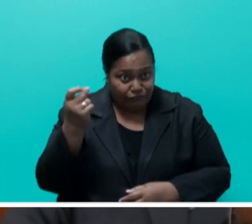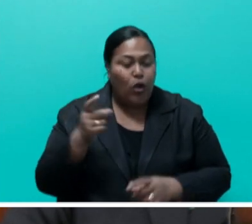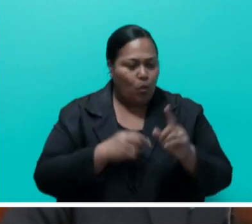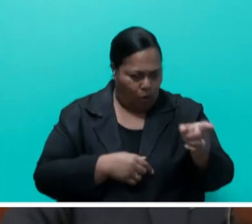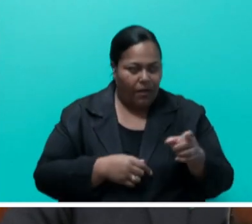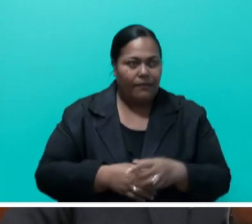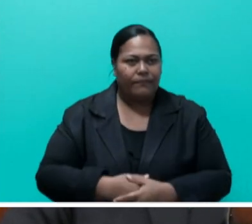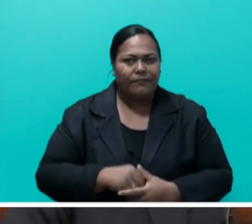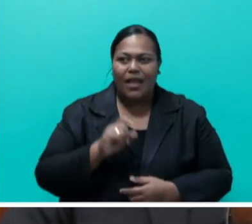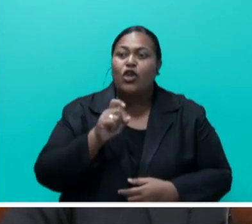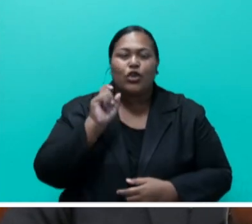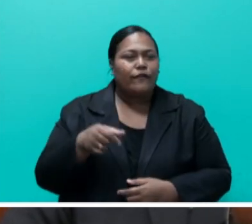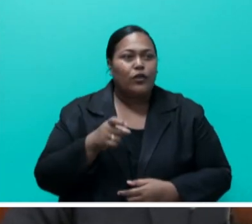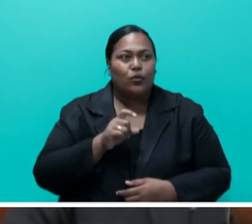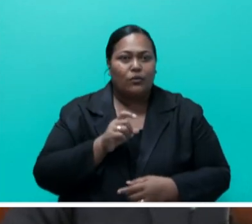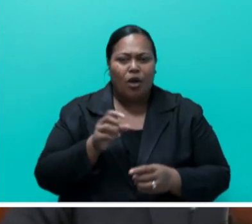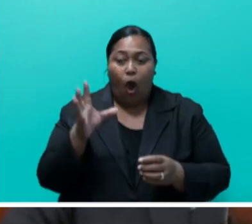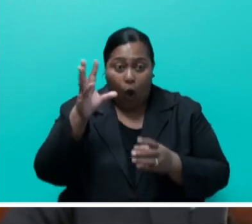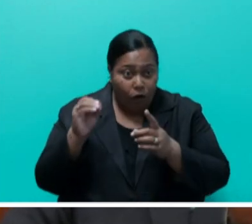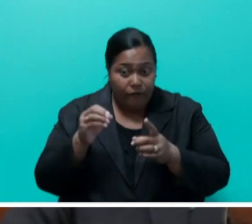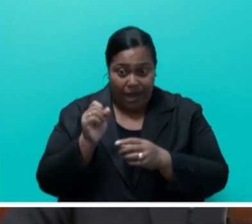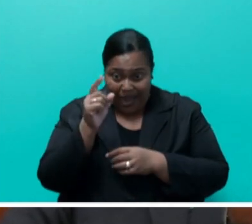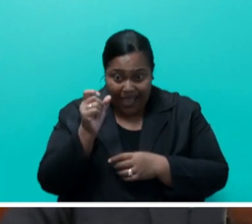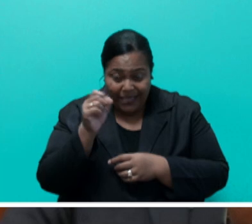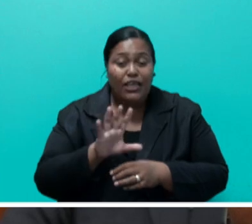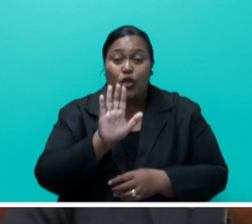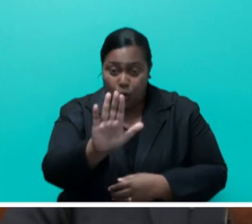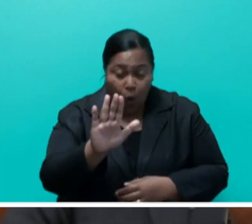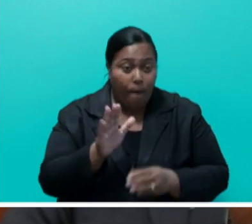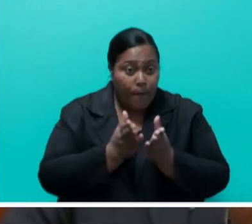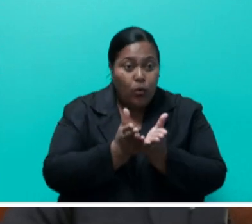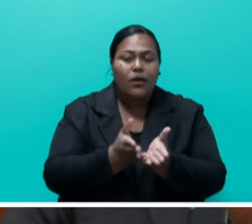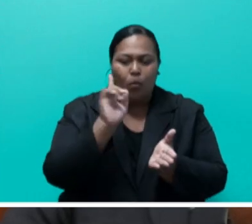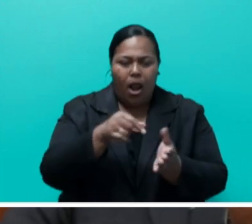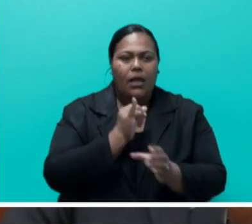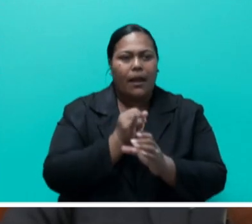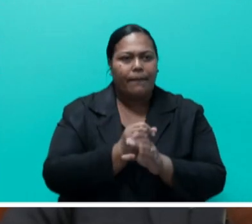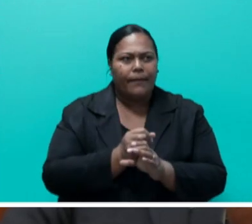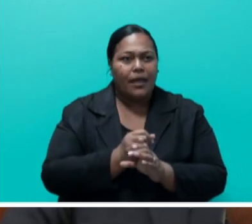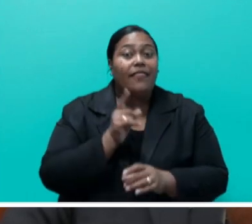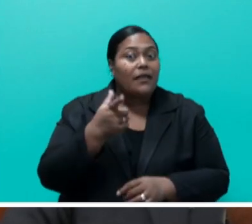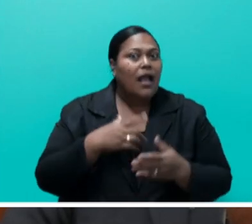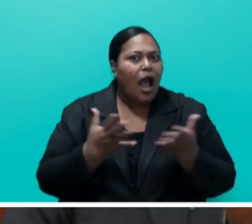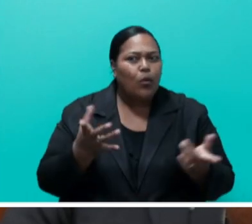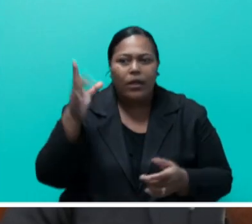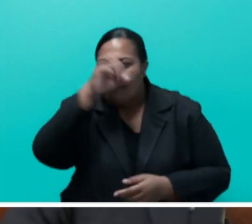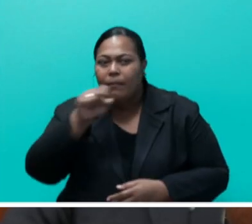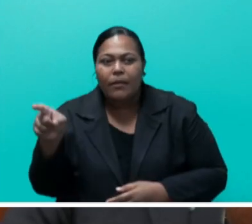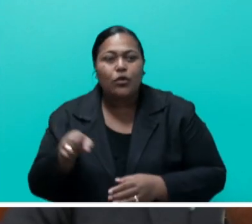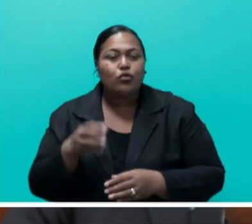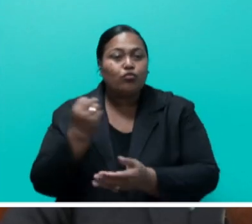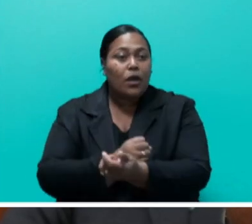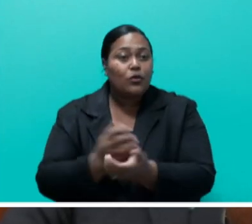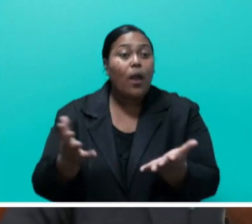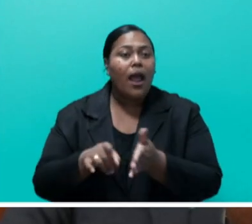beacon. That's how we tracked the drugs that were caught in Lautoka. We started monitoring